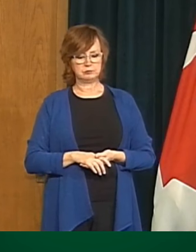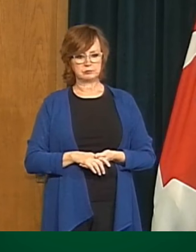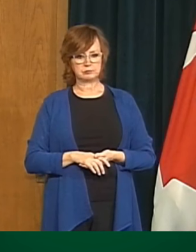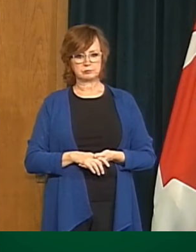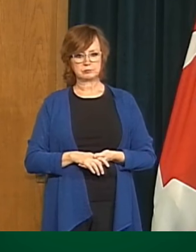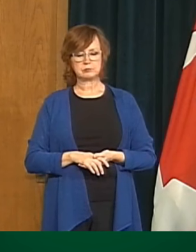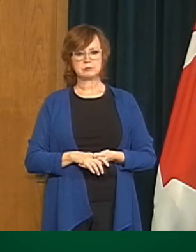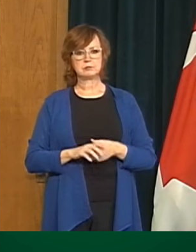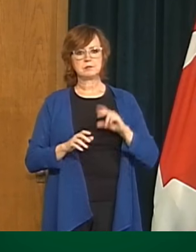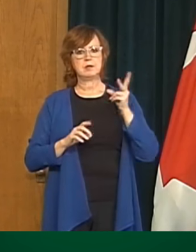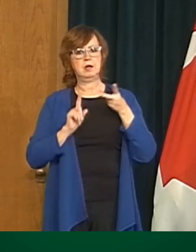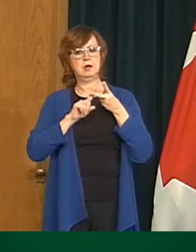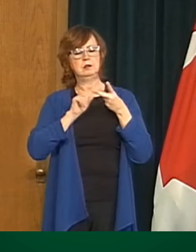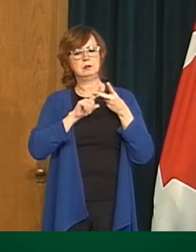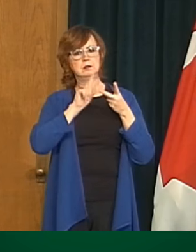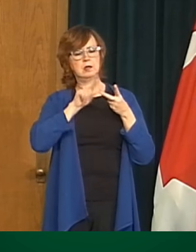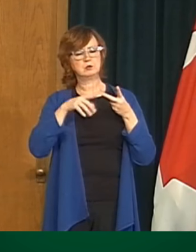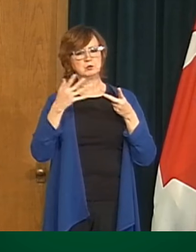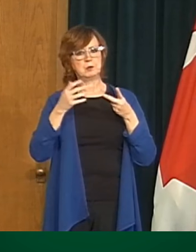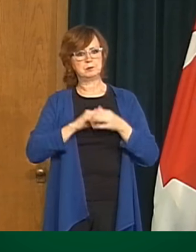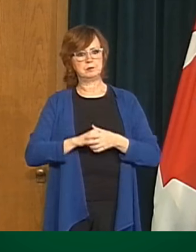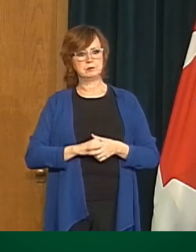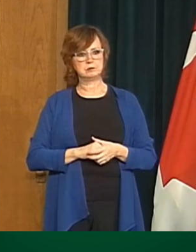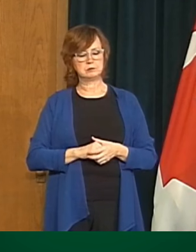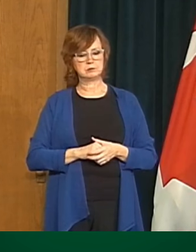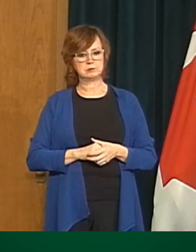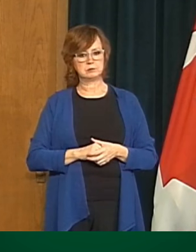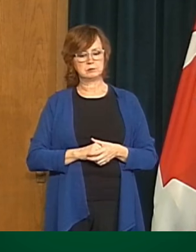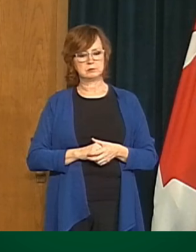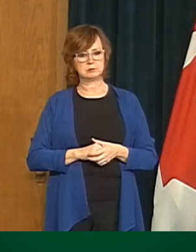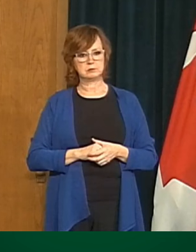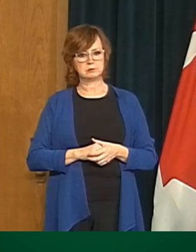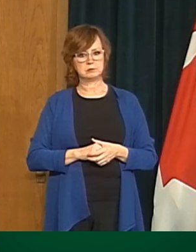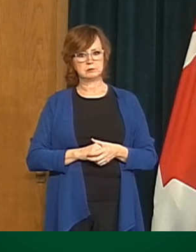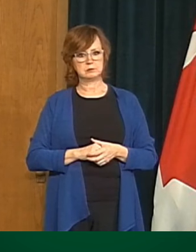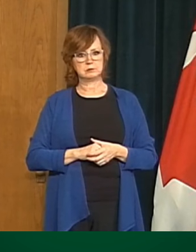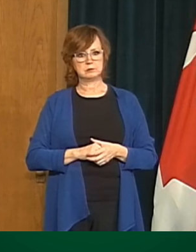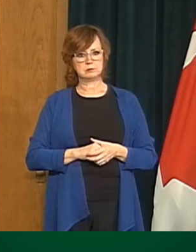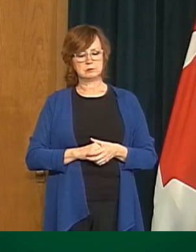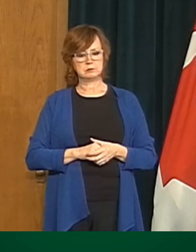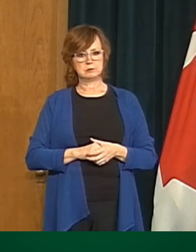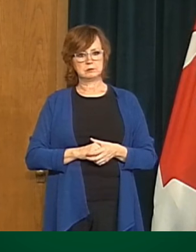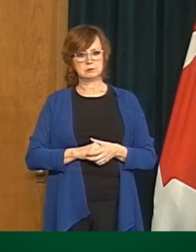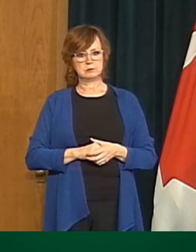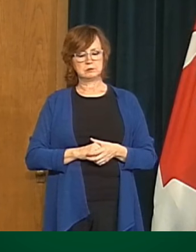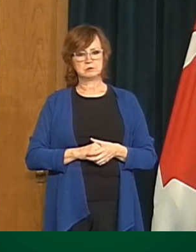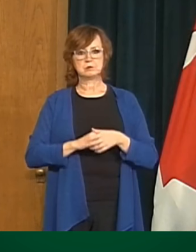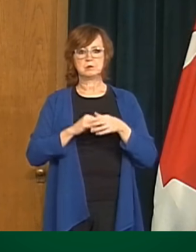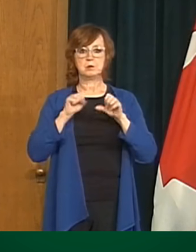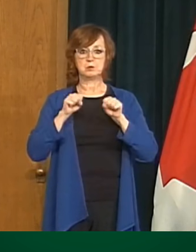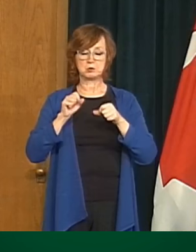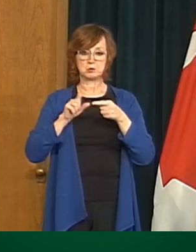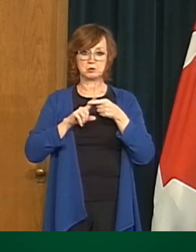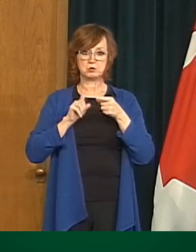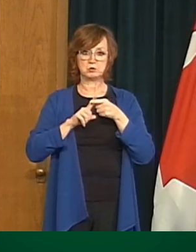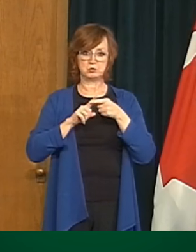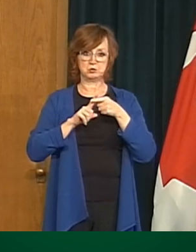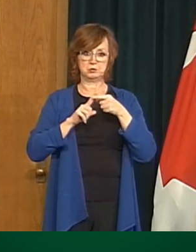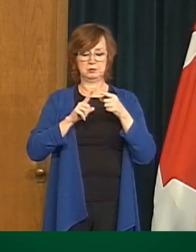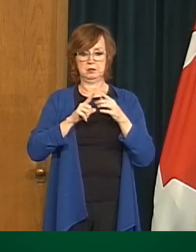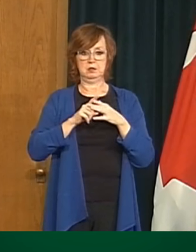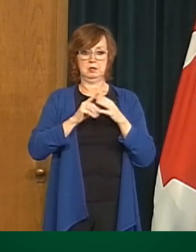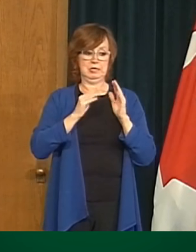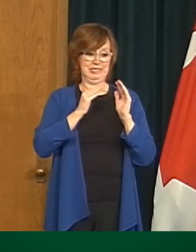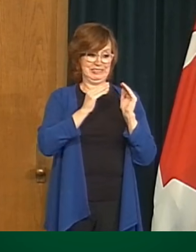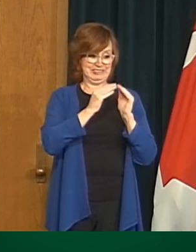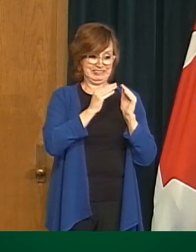of Saskatchewan, but is there an opportunity to front load our municipal revenue sharing program and to provide